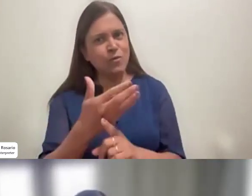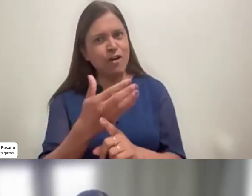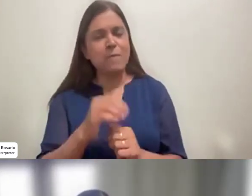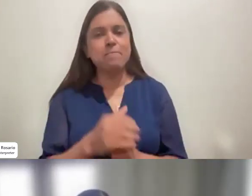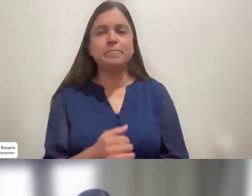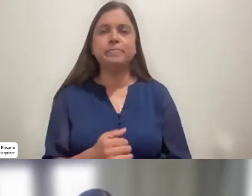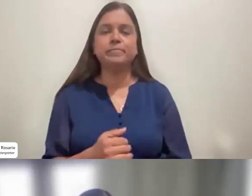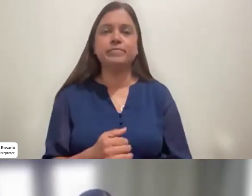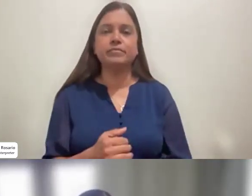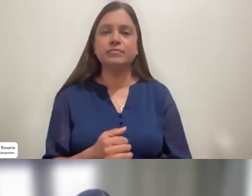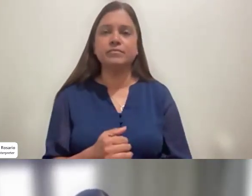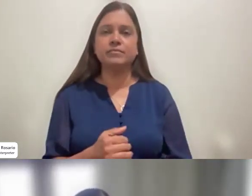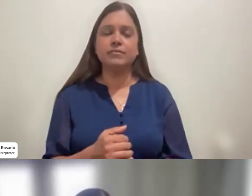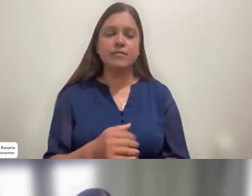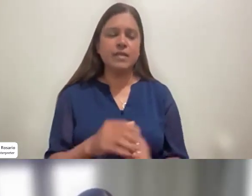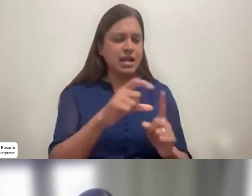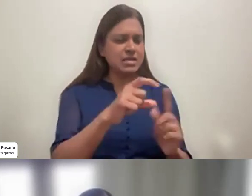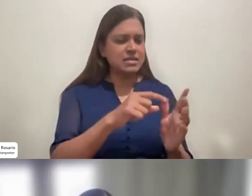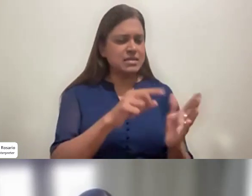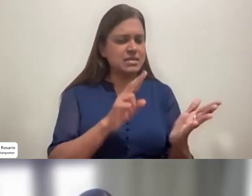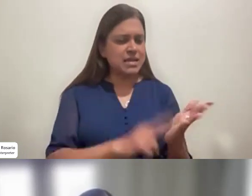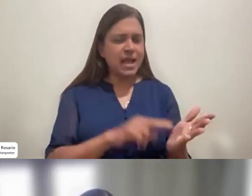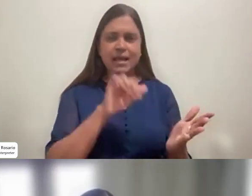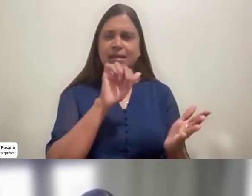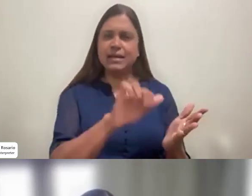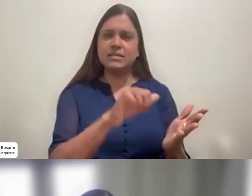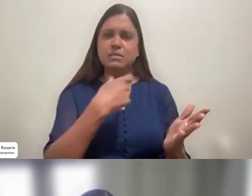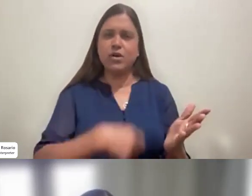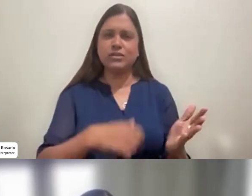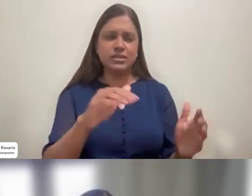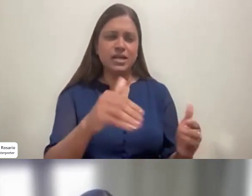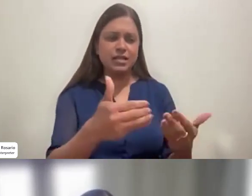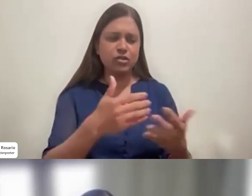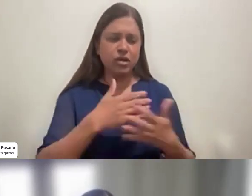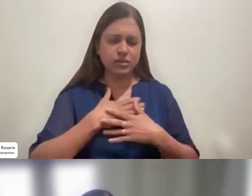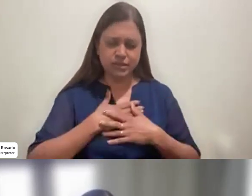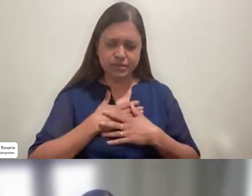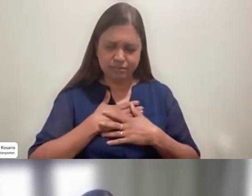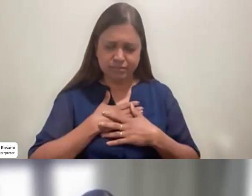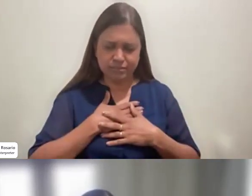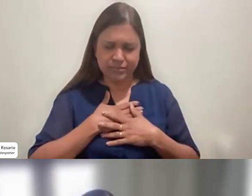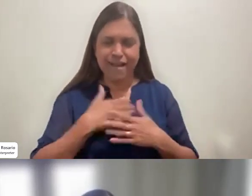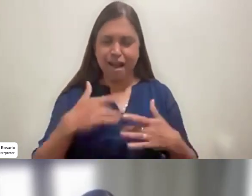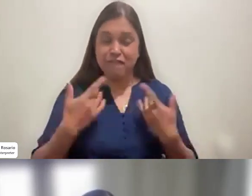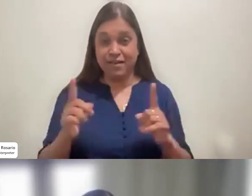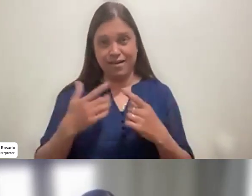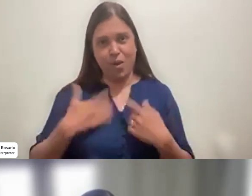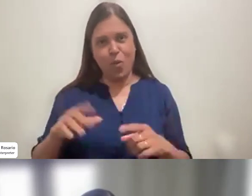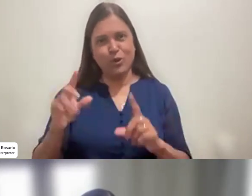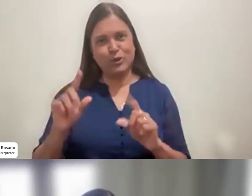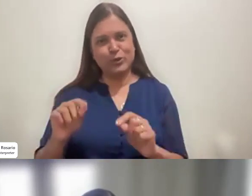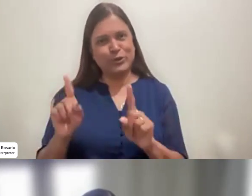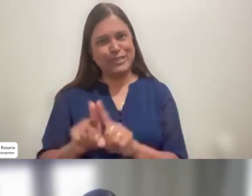Inspired by Dan's personal introduction, I kind of feel obliged to do the same now. So